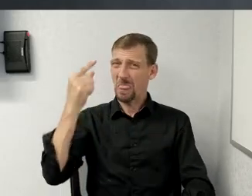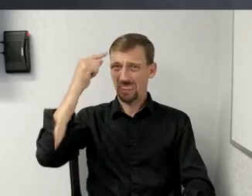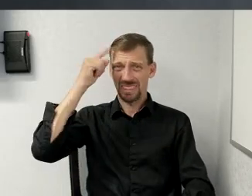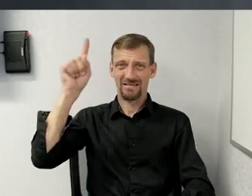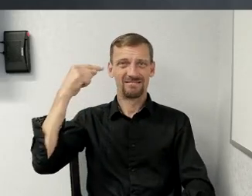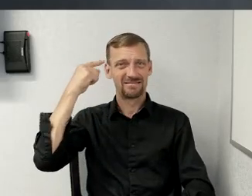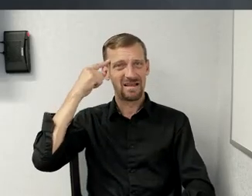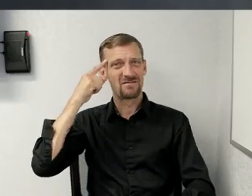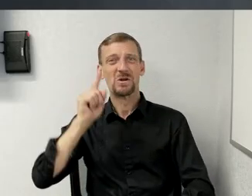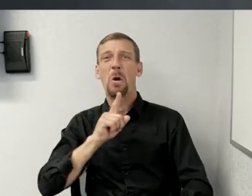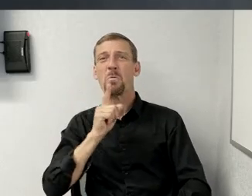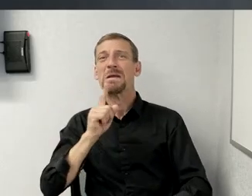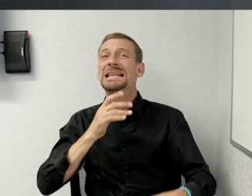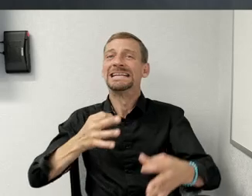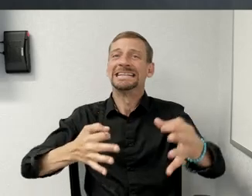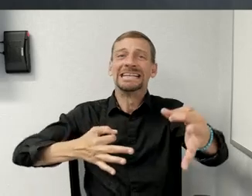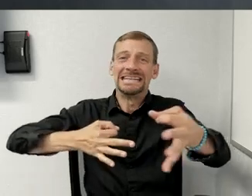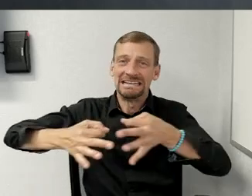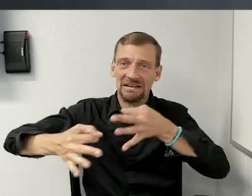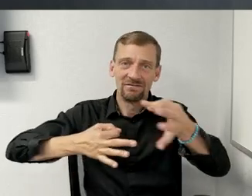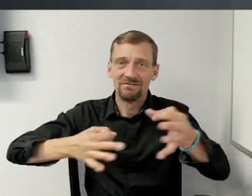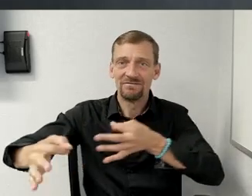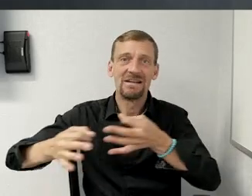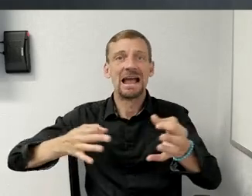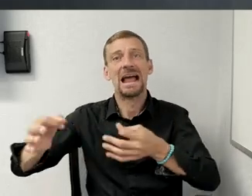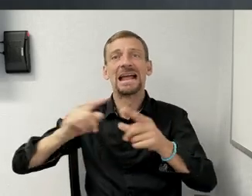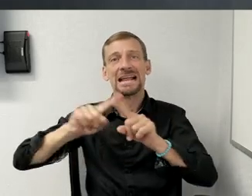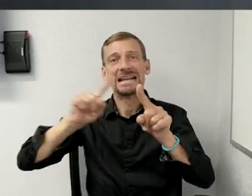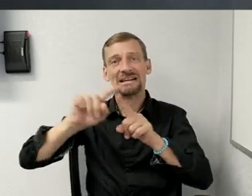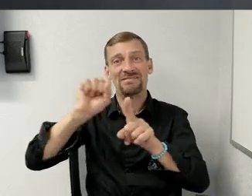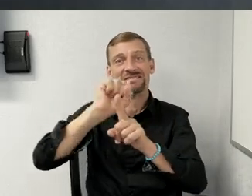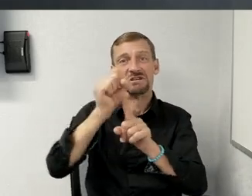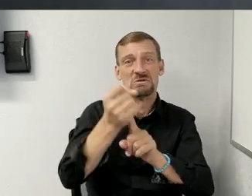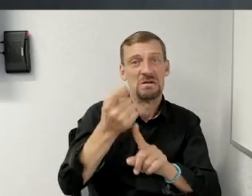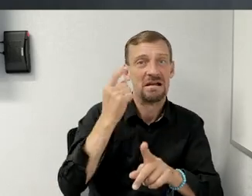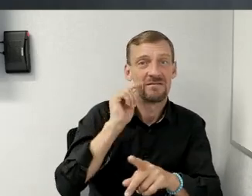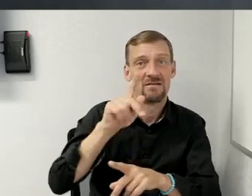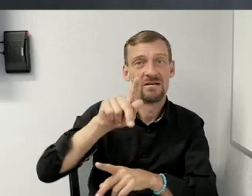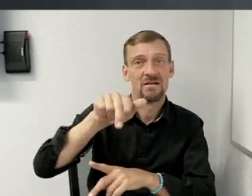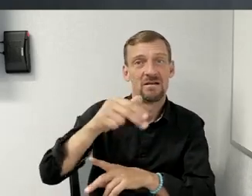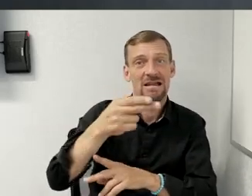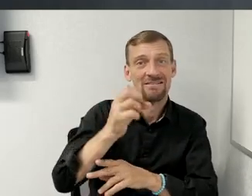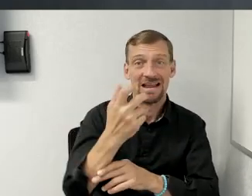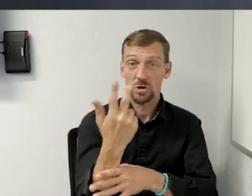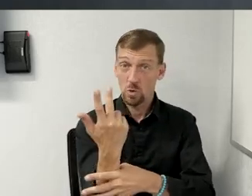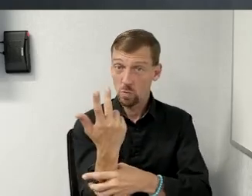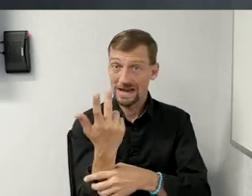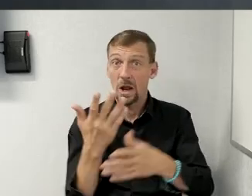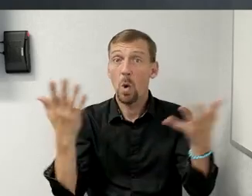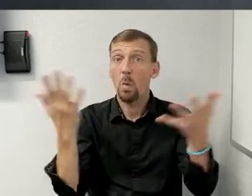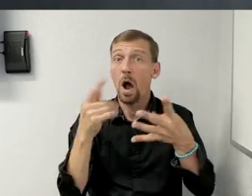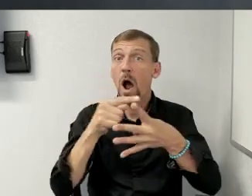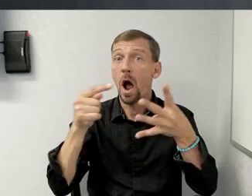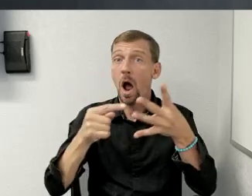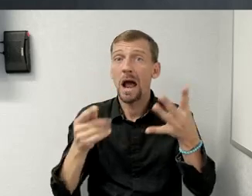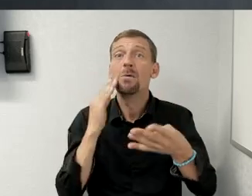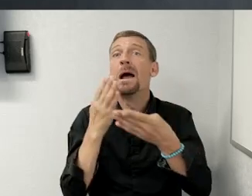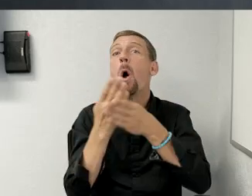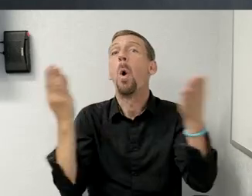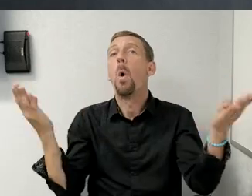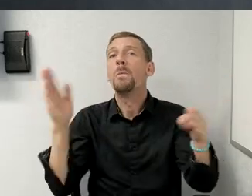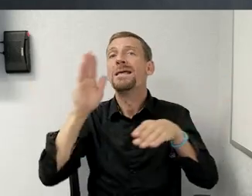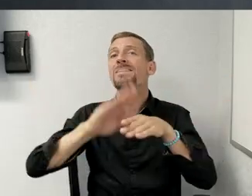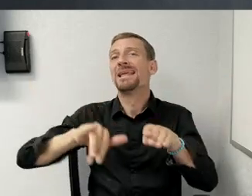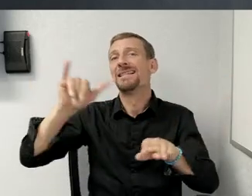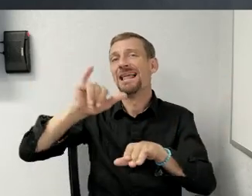has clearly defined the criteria for Phase 3 yet, and how that is so different than